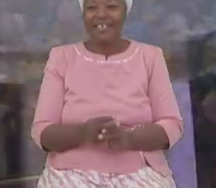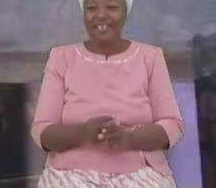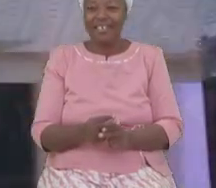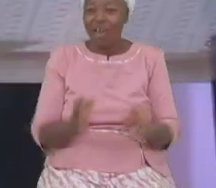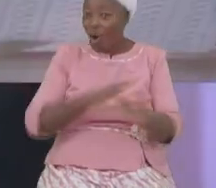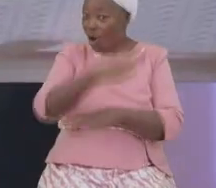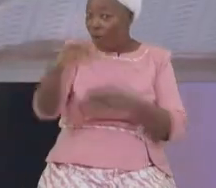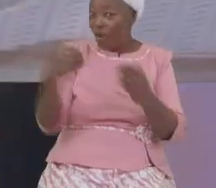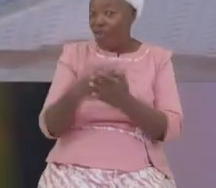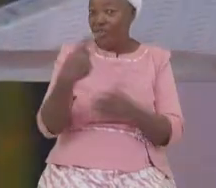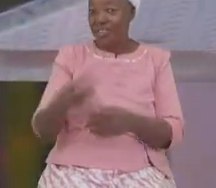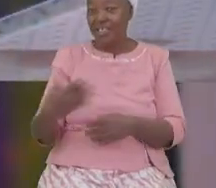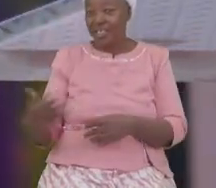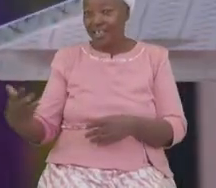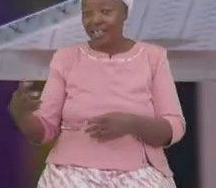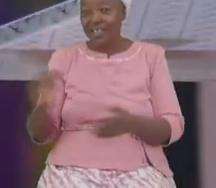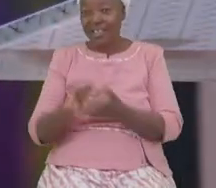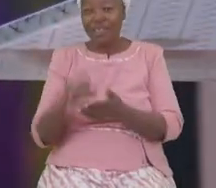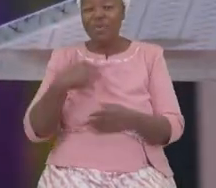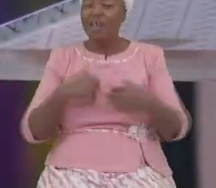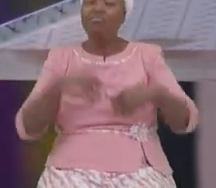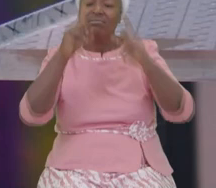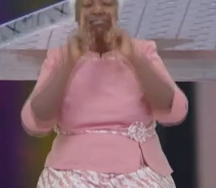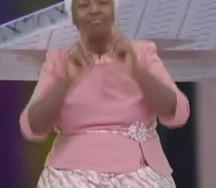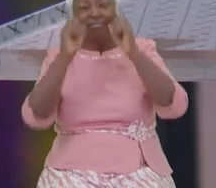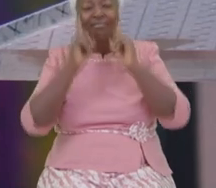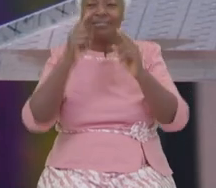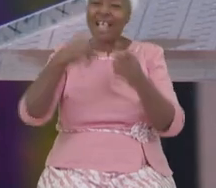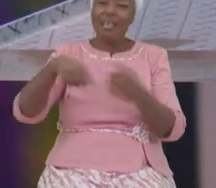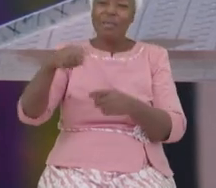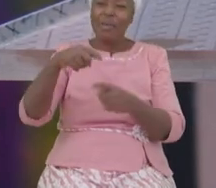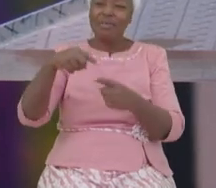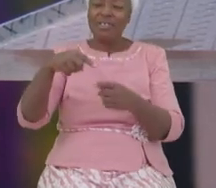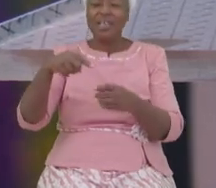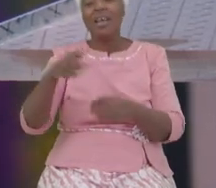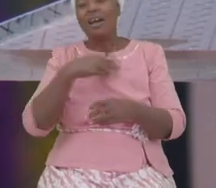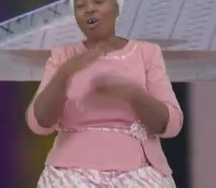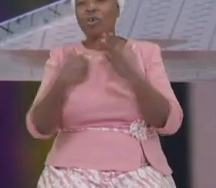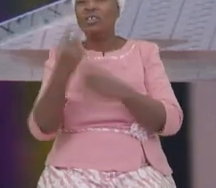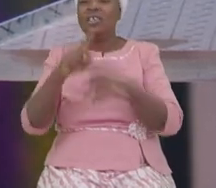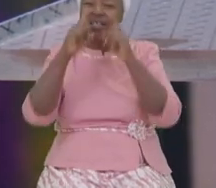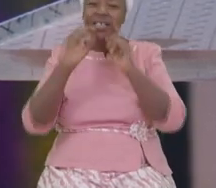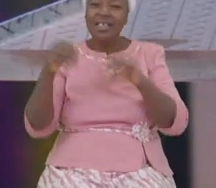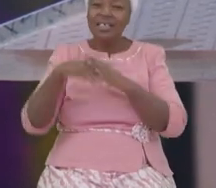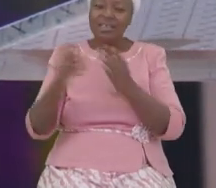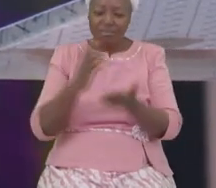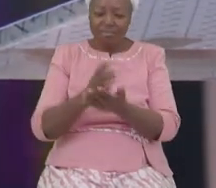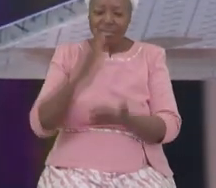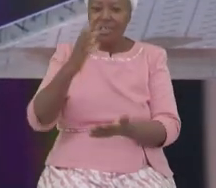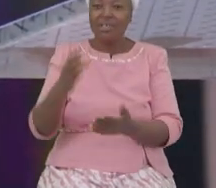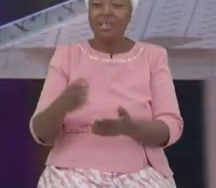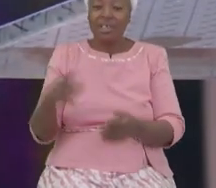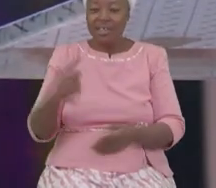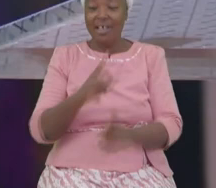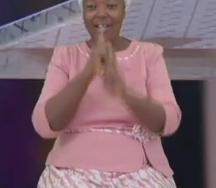All the things we have cried about, all the tears in his bottle, the